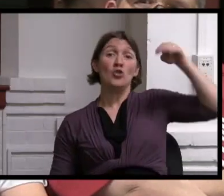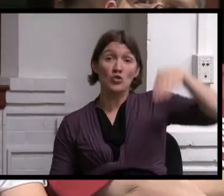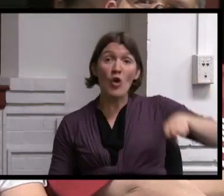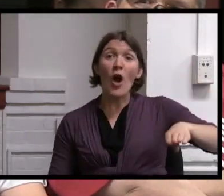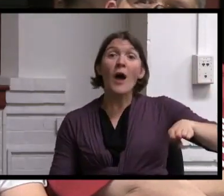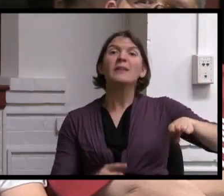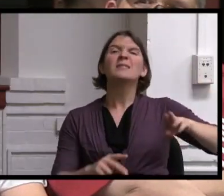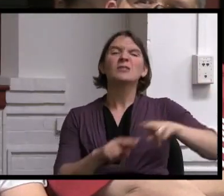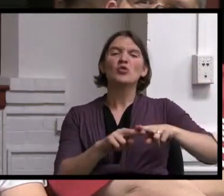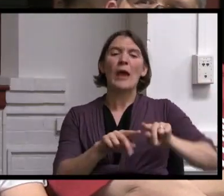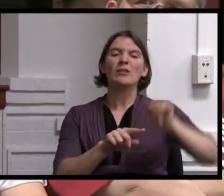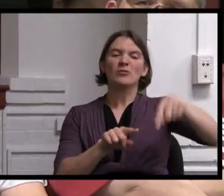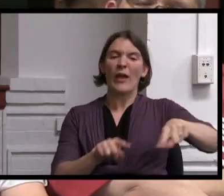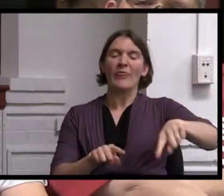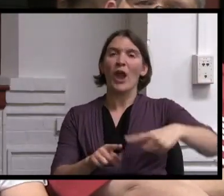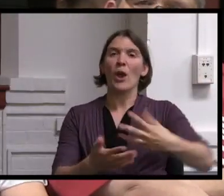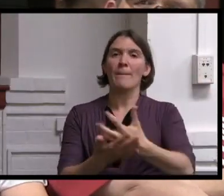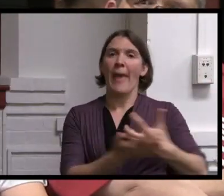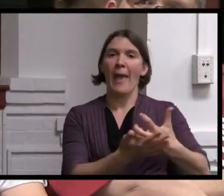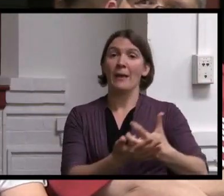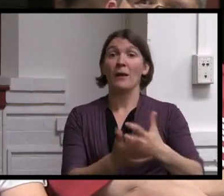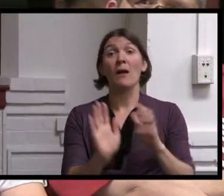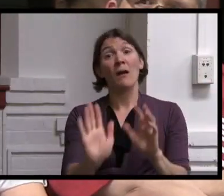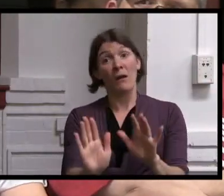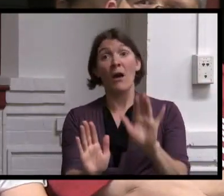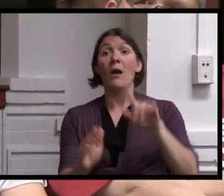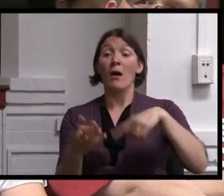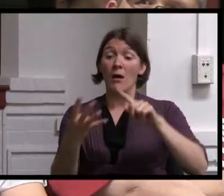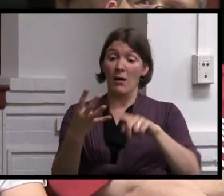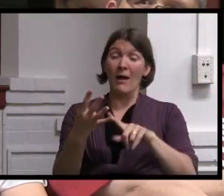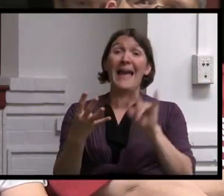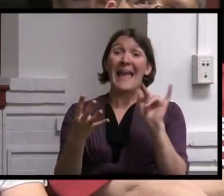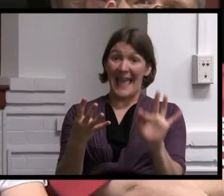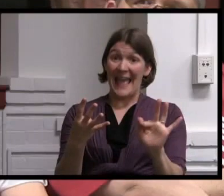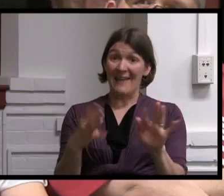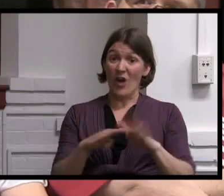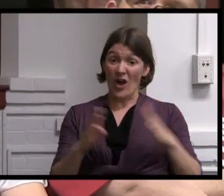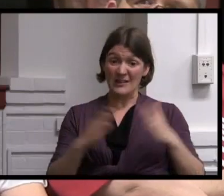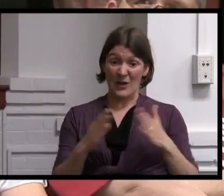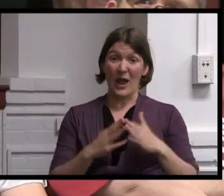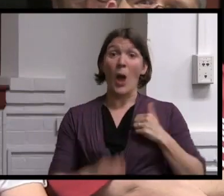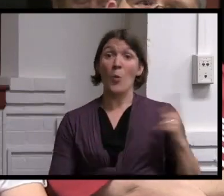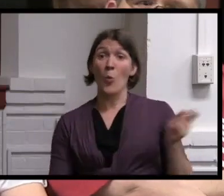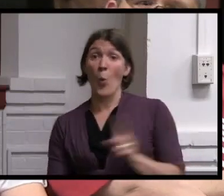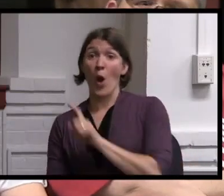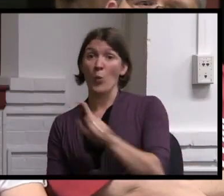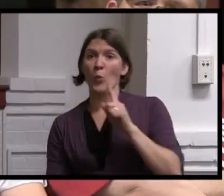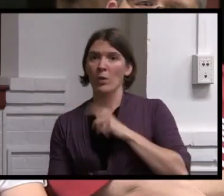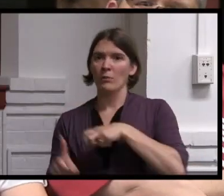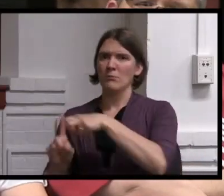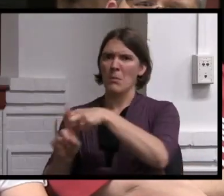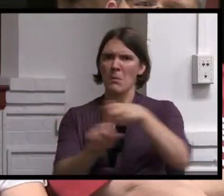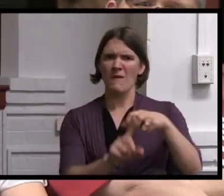And if you're fortunate, when you're walking around downtown, you can get hit 5 or 6 times.